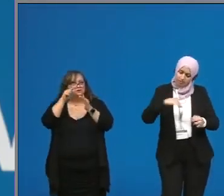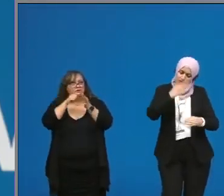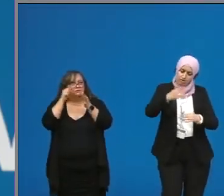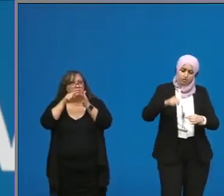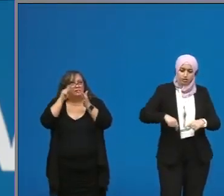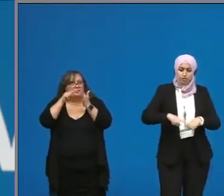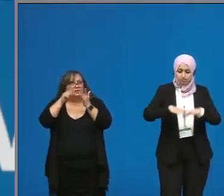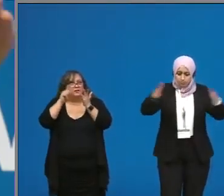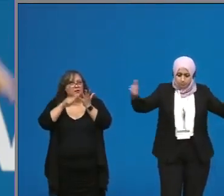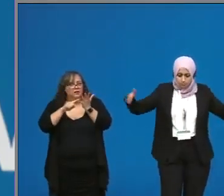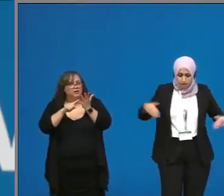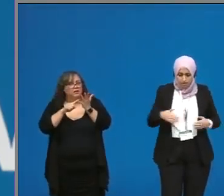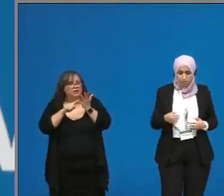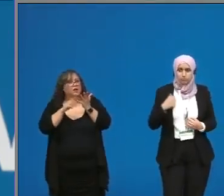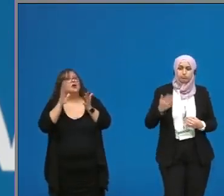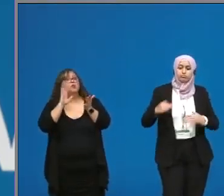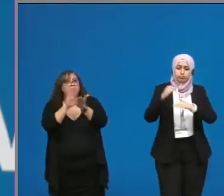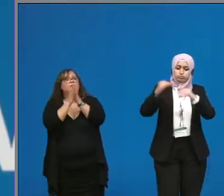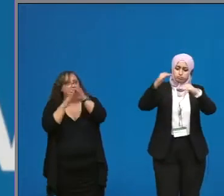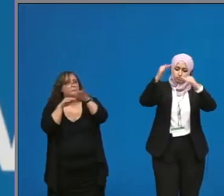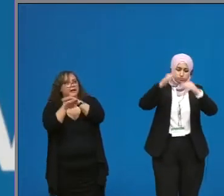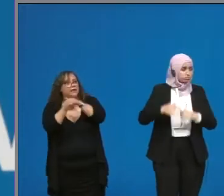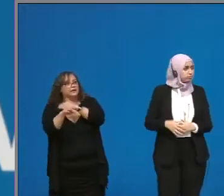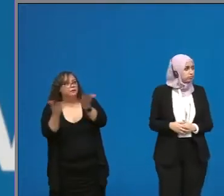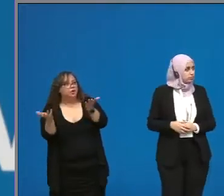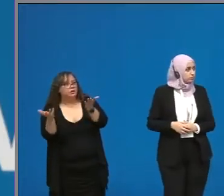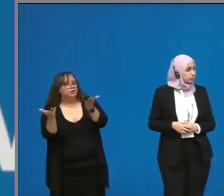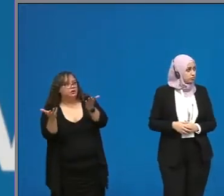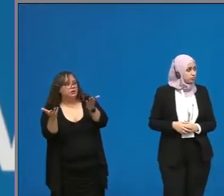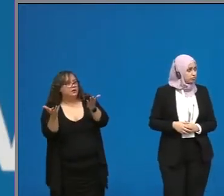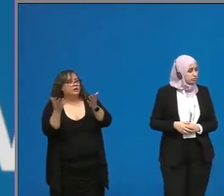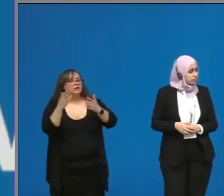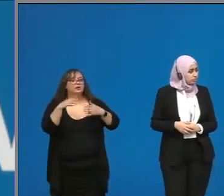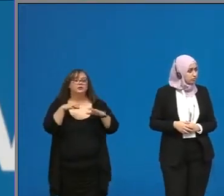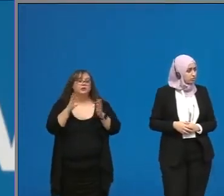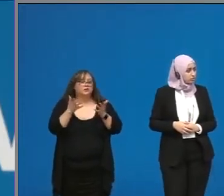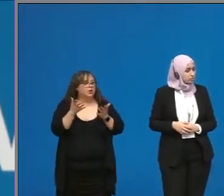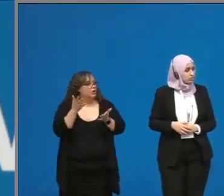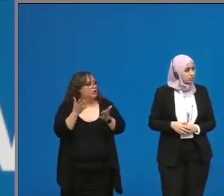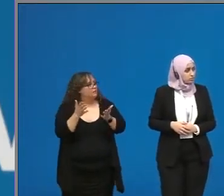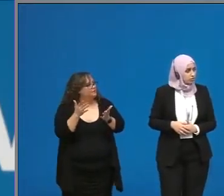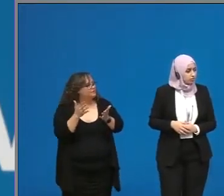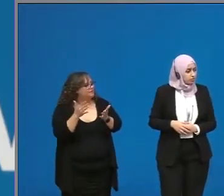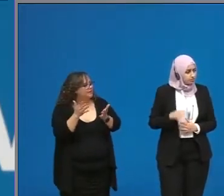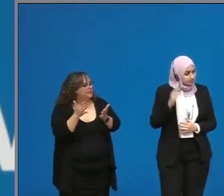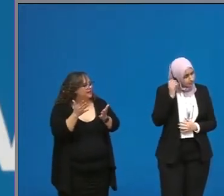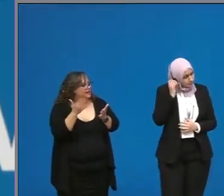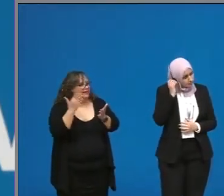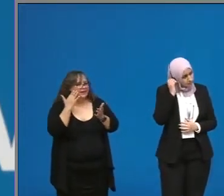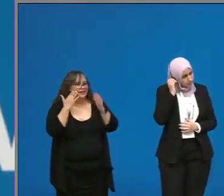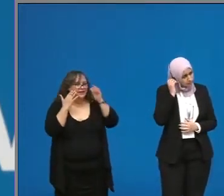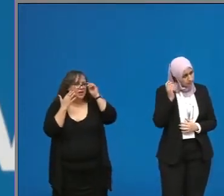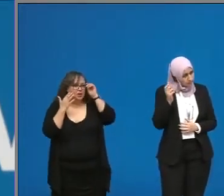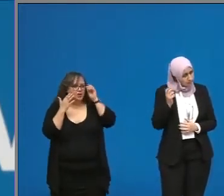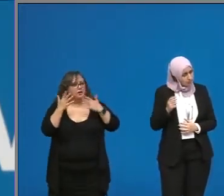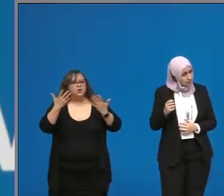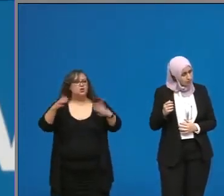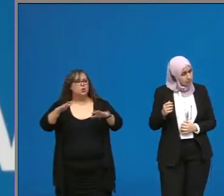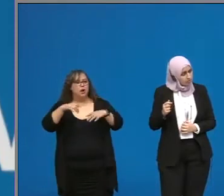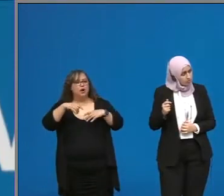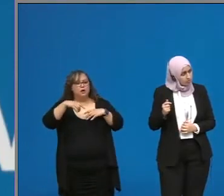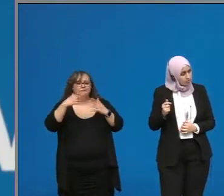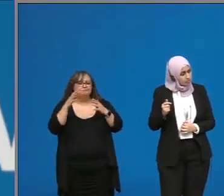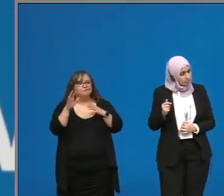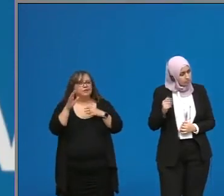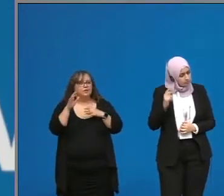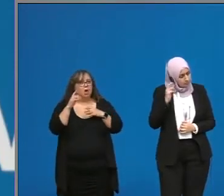It's not going to come as a secondary thing. Oh yeah, we want to do this to achieve some what do you call it, quotas and all of that. No, they're going to